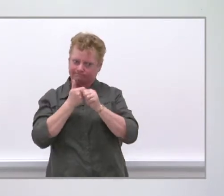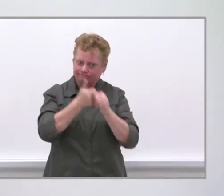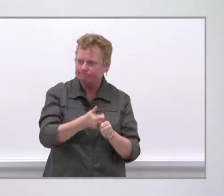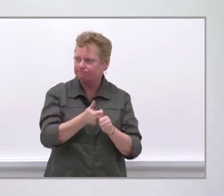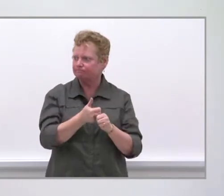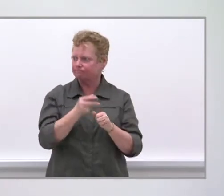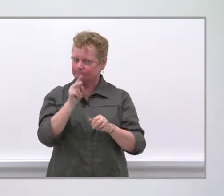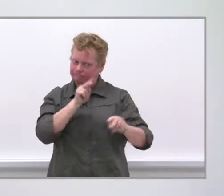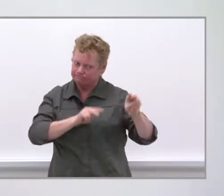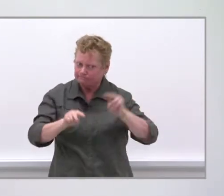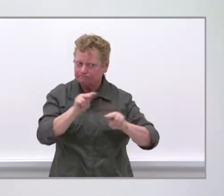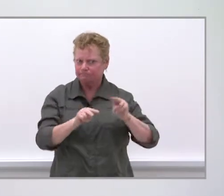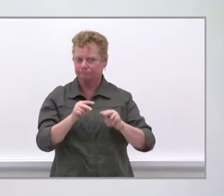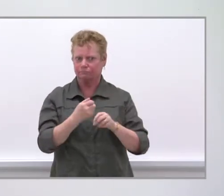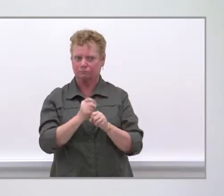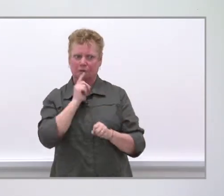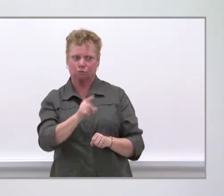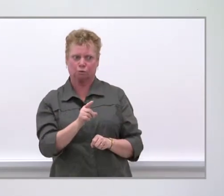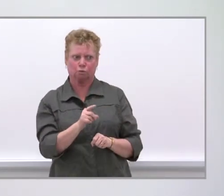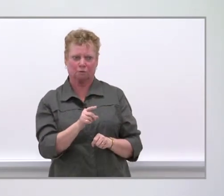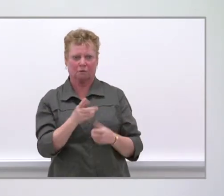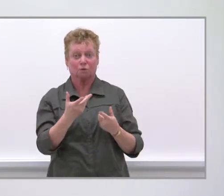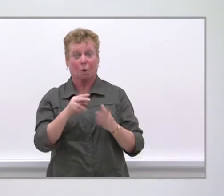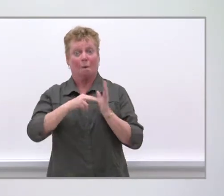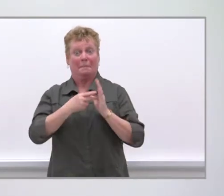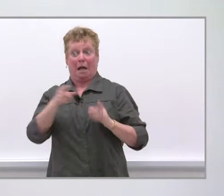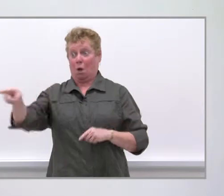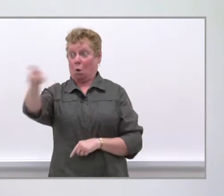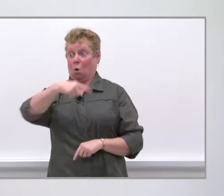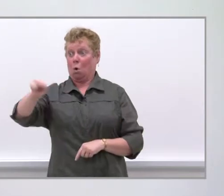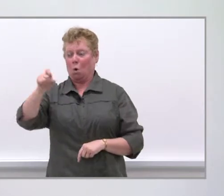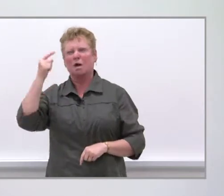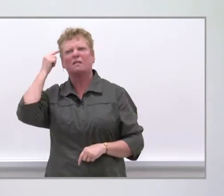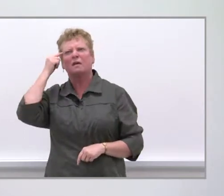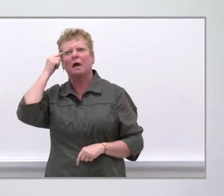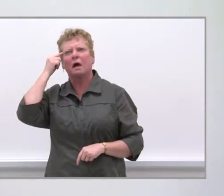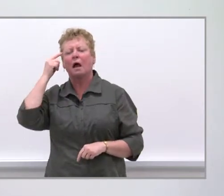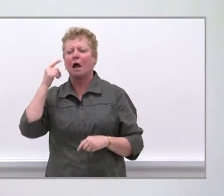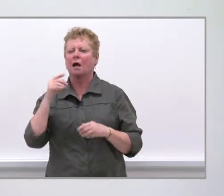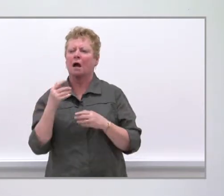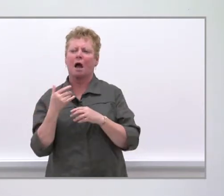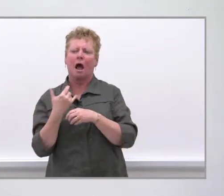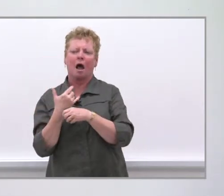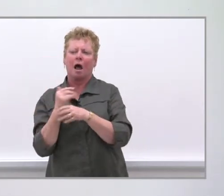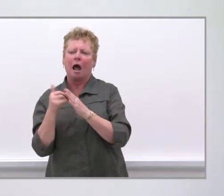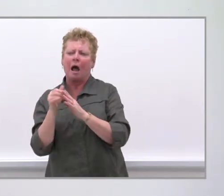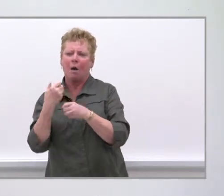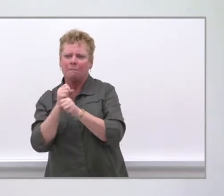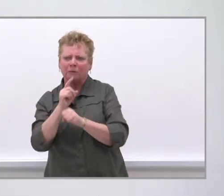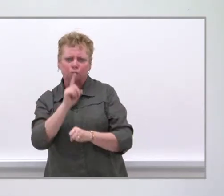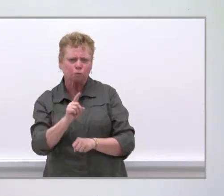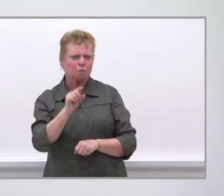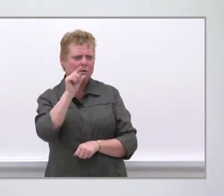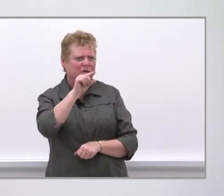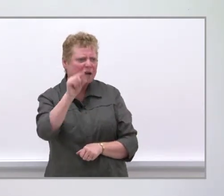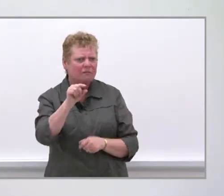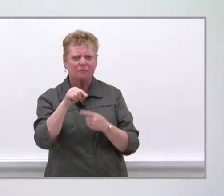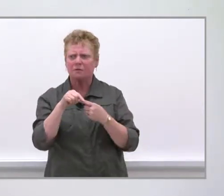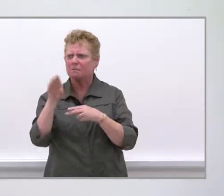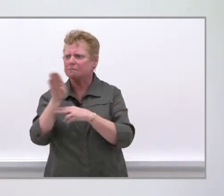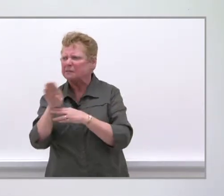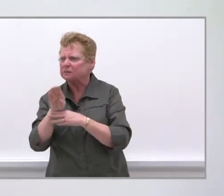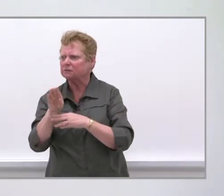about, well, how should we monitor people? How should we make sure that government and